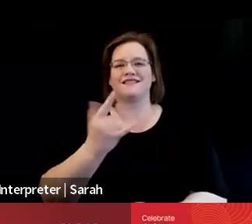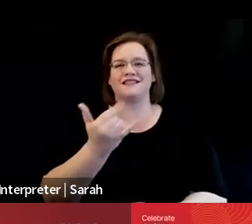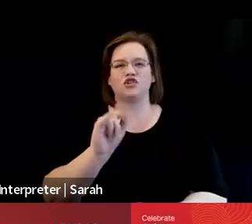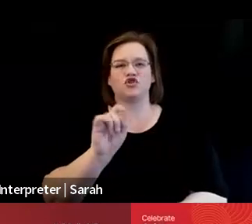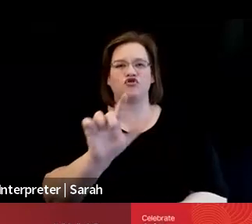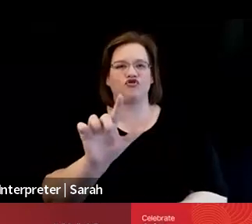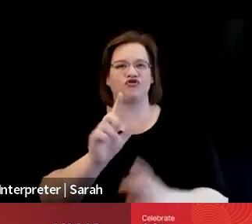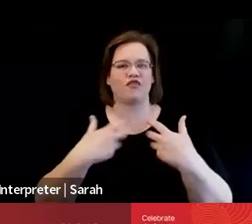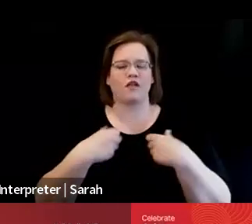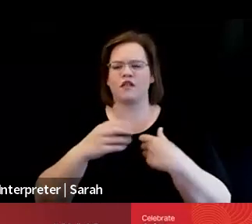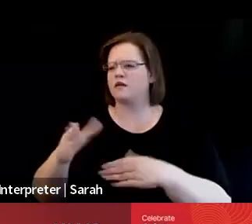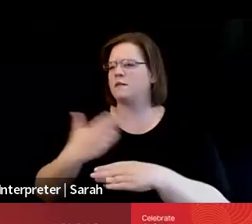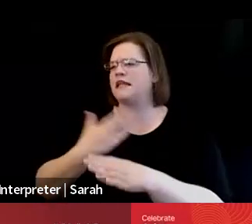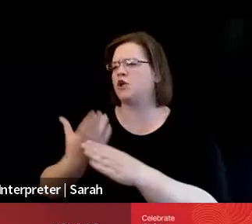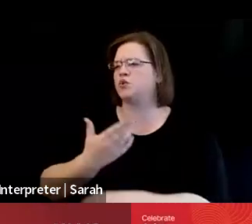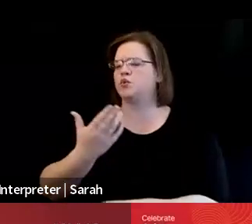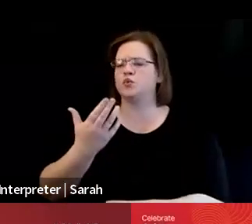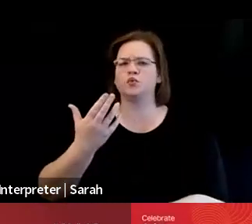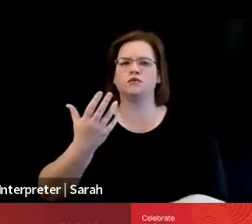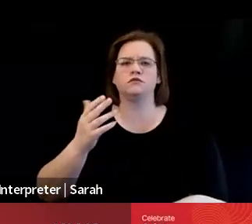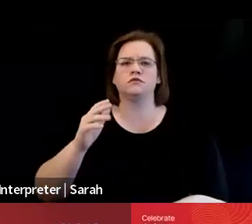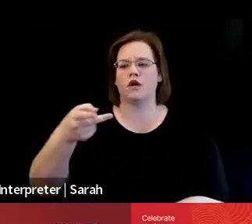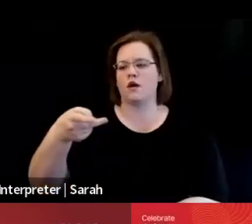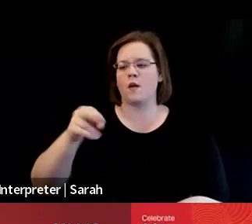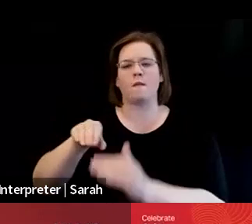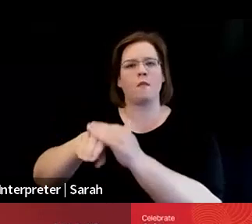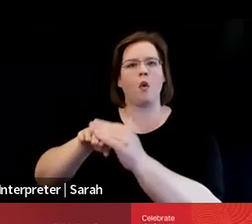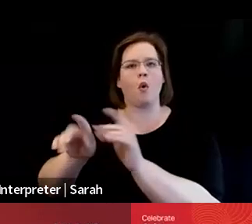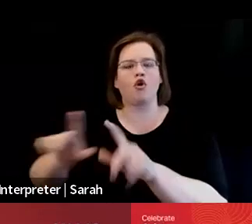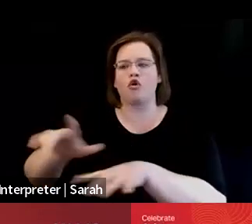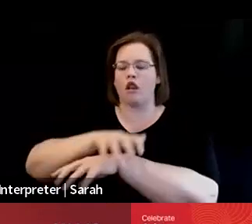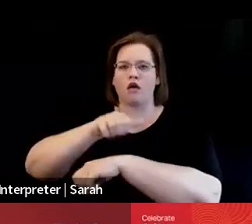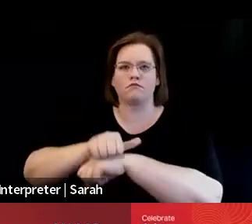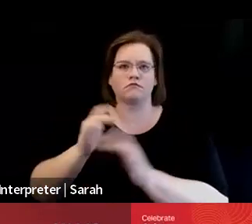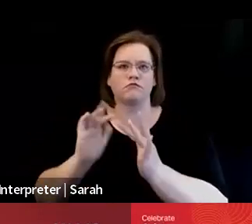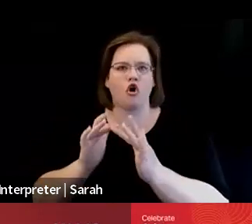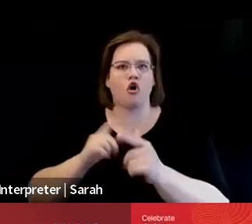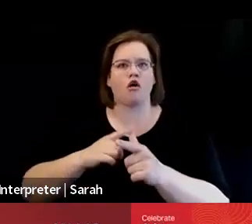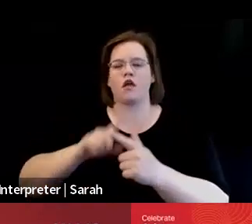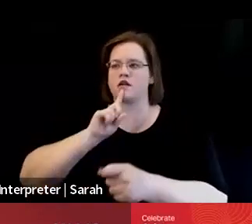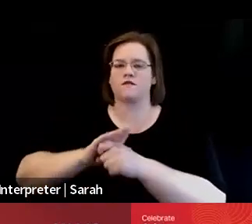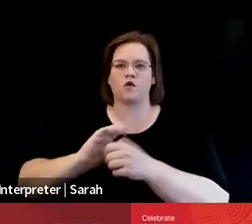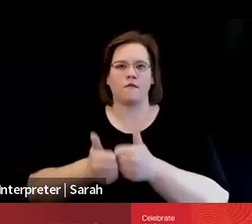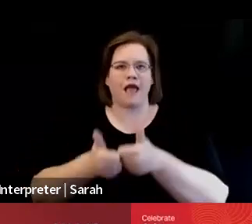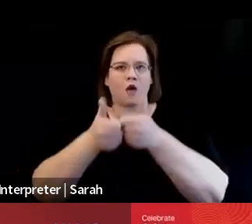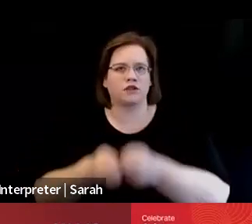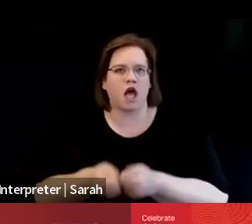wants their patients to use the patient portal and to schedule those appointments online and to confirm those appointments via text and to fill out